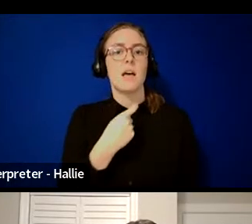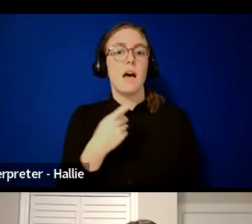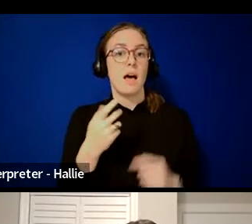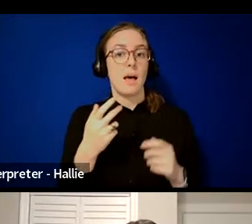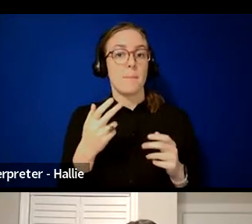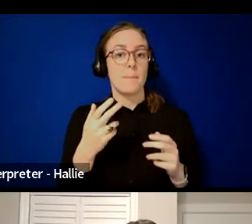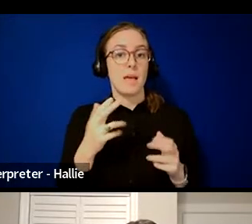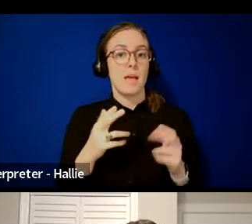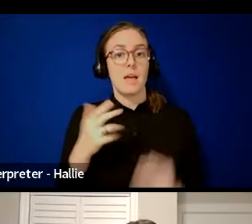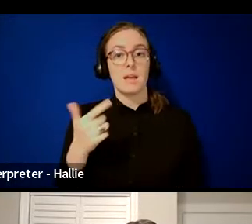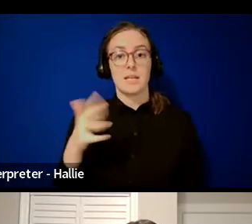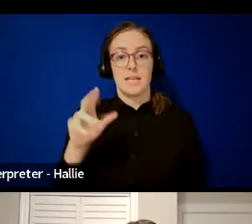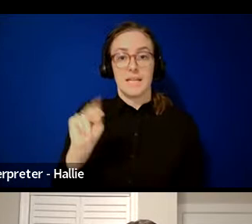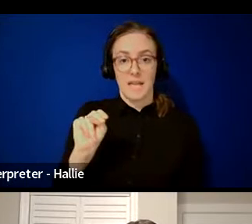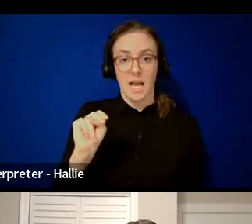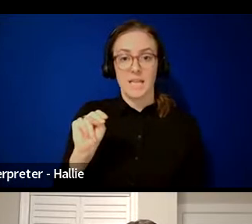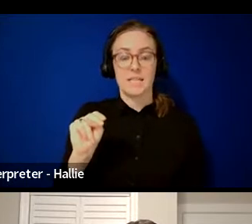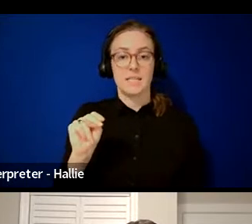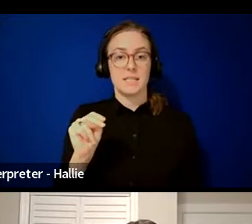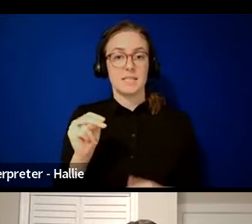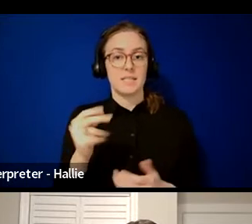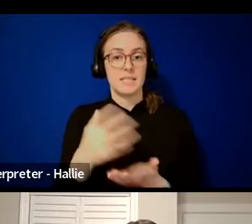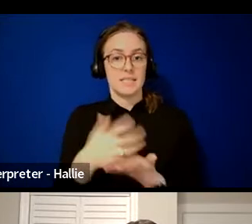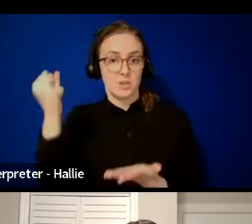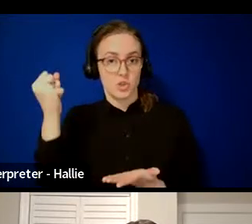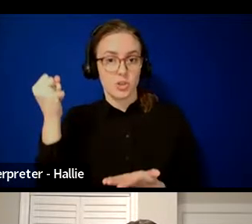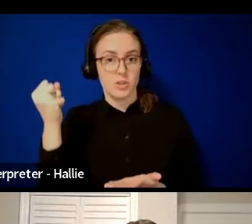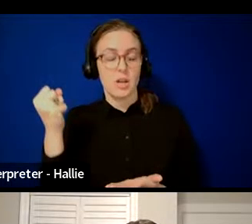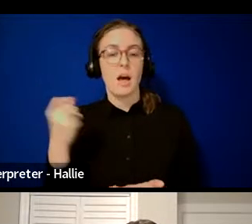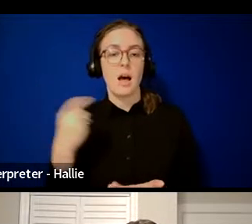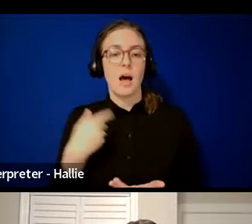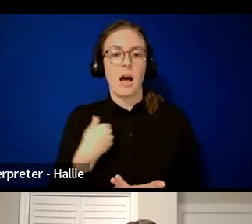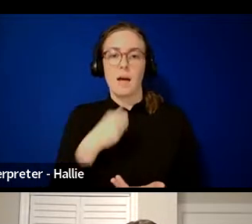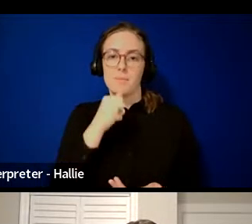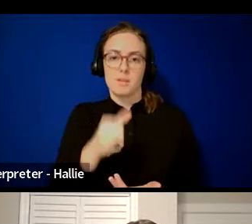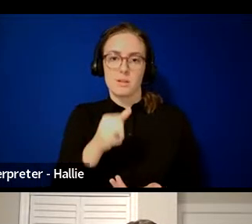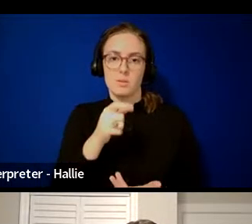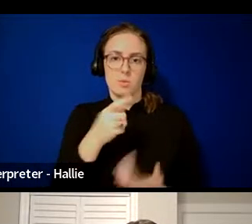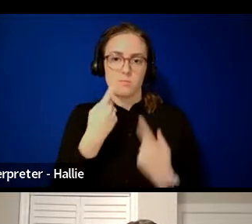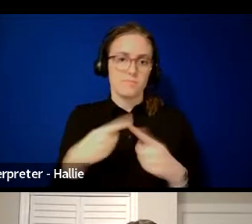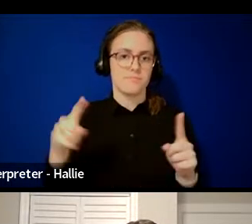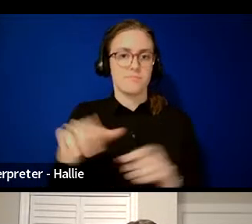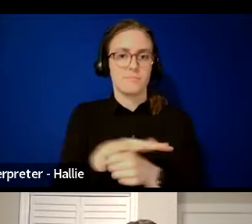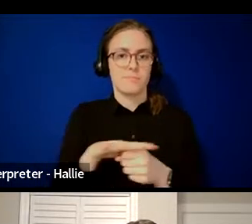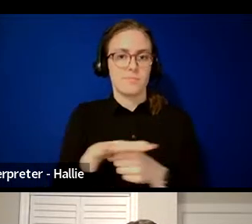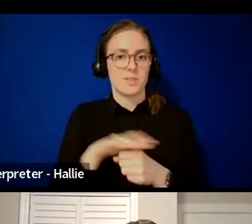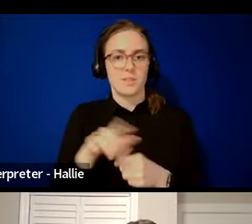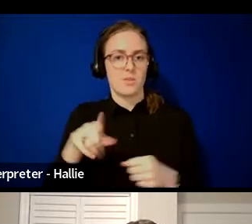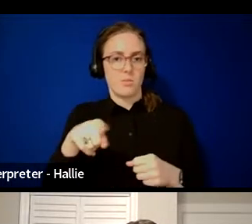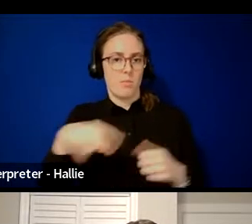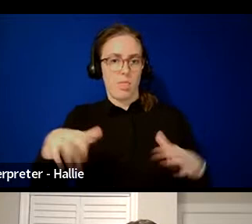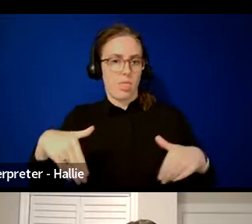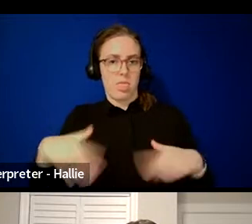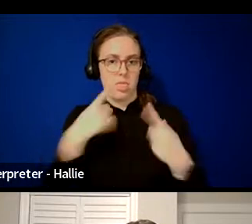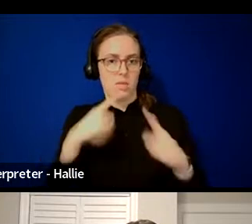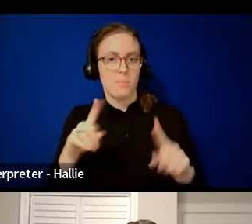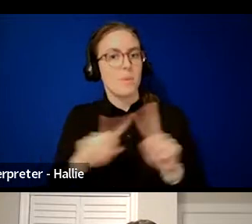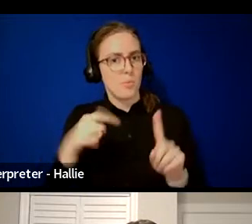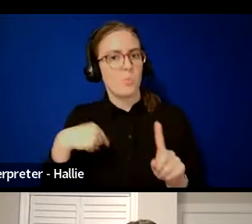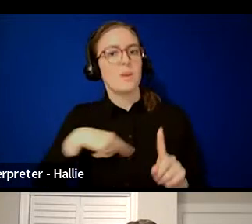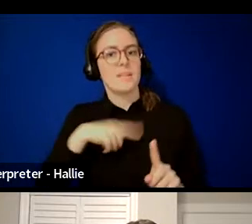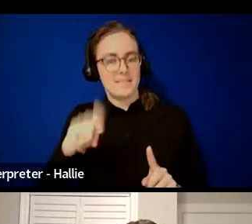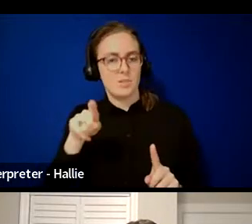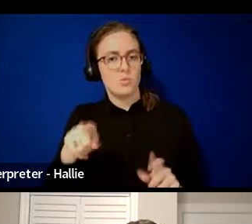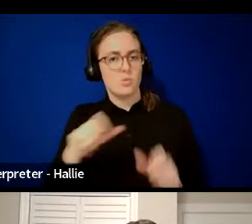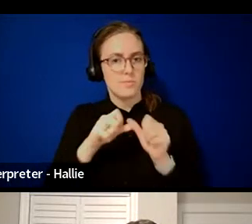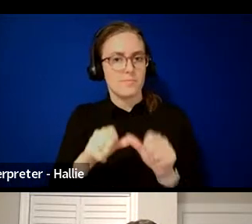going to give the location because you all haven't released the press release yet, but we need you to continue to step it up. There's more drug